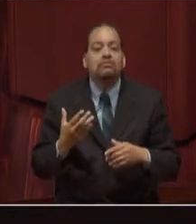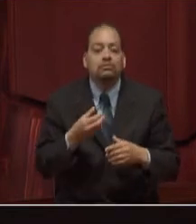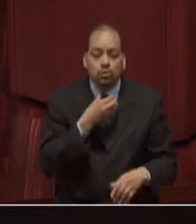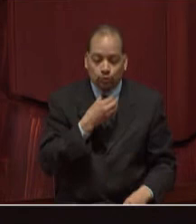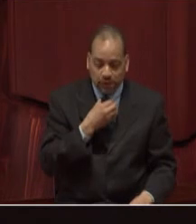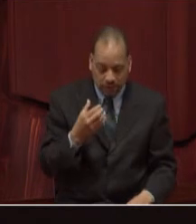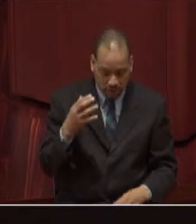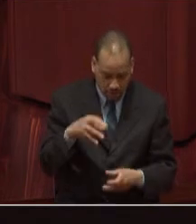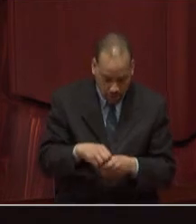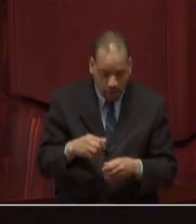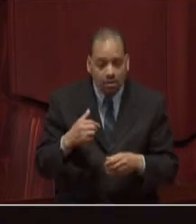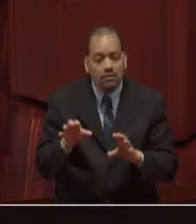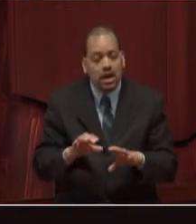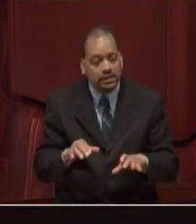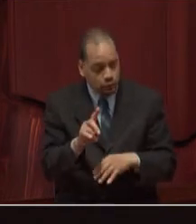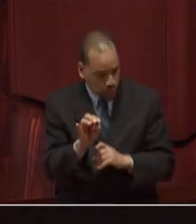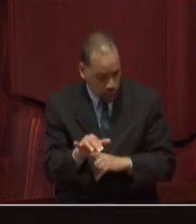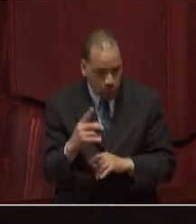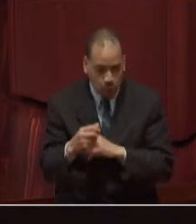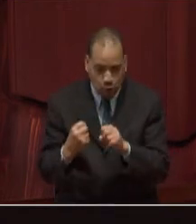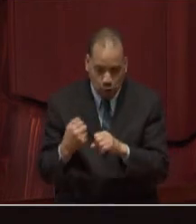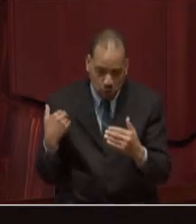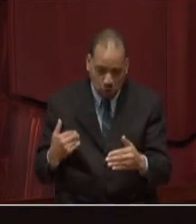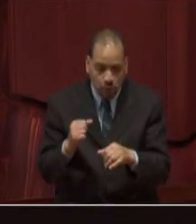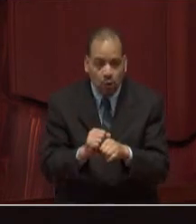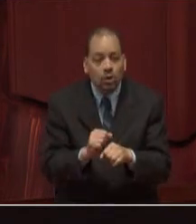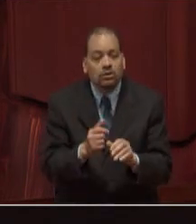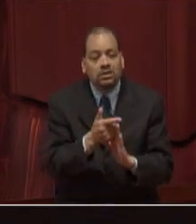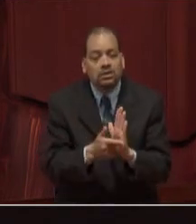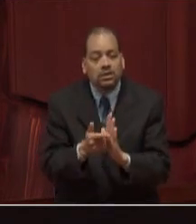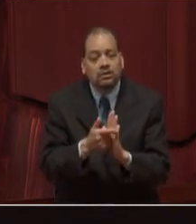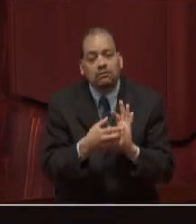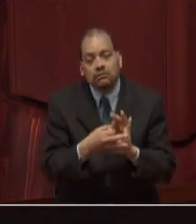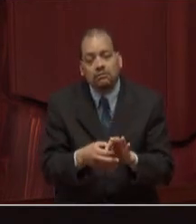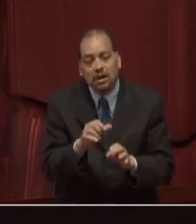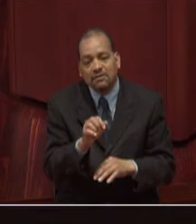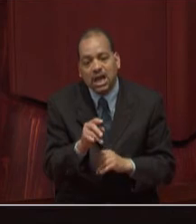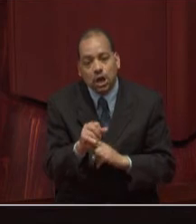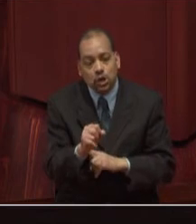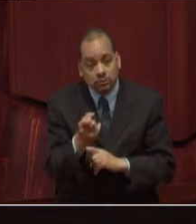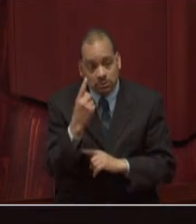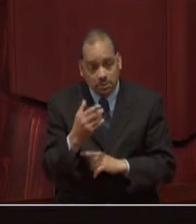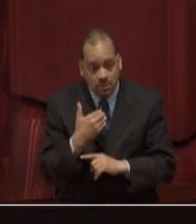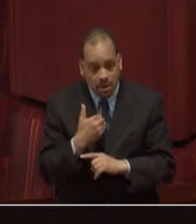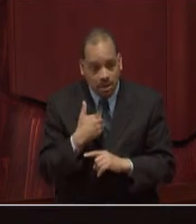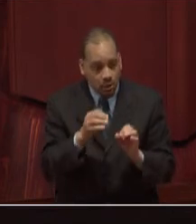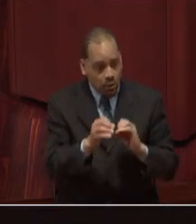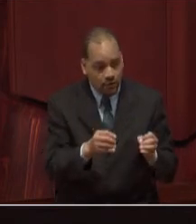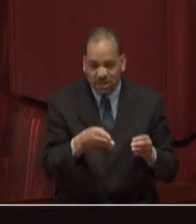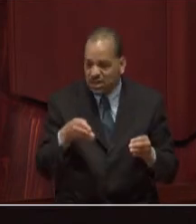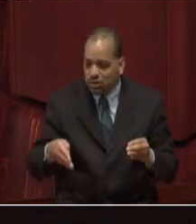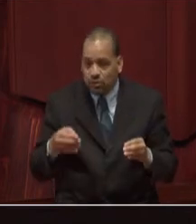year working in legislative affairs, and coincidentally, my office was next door to Henry Kissinger's,